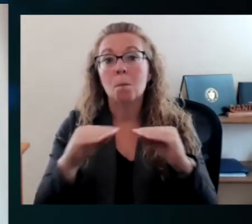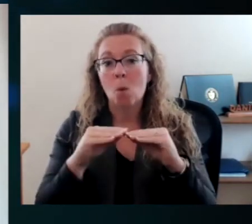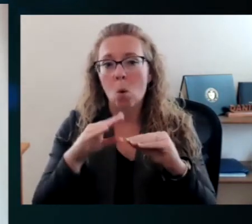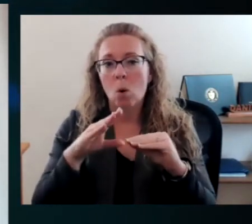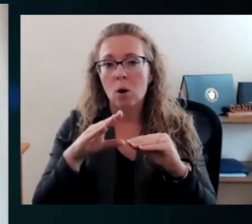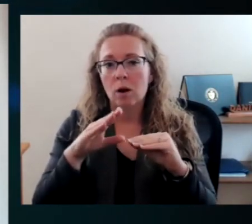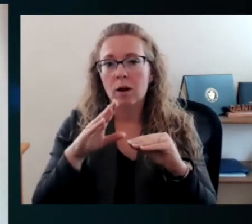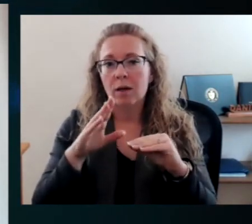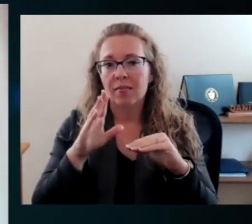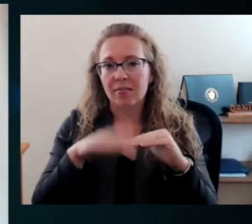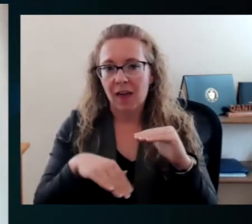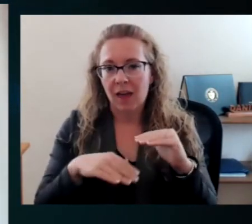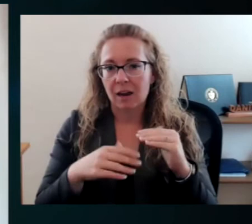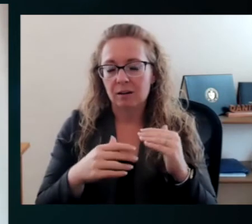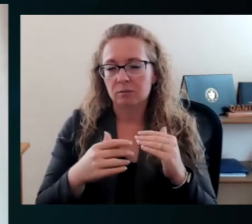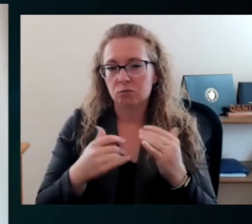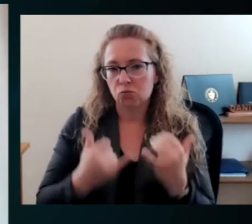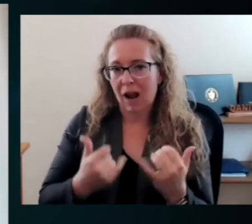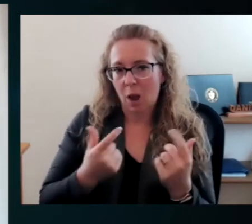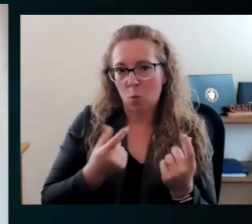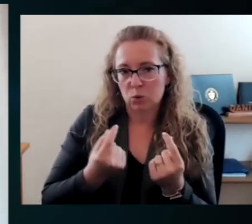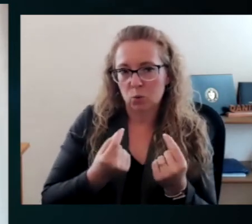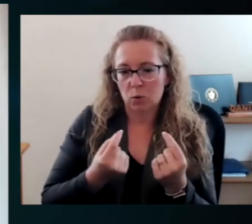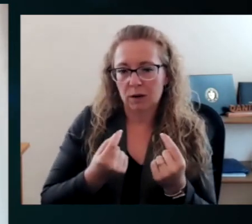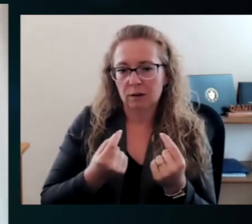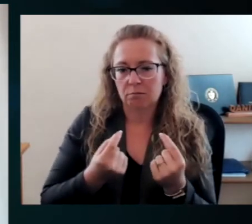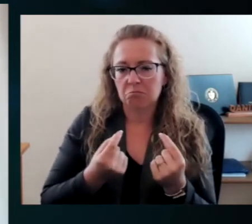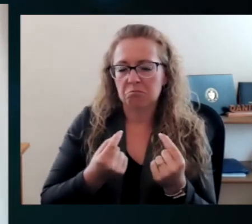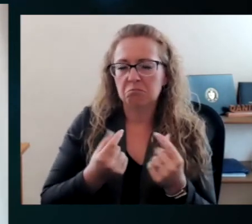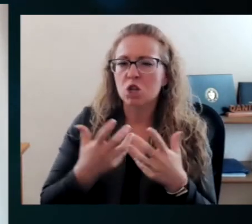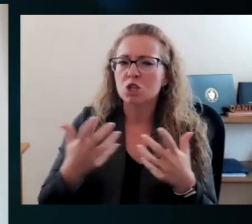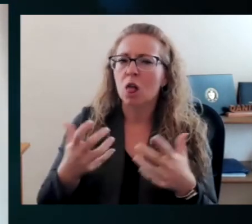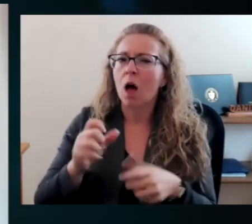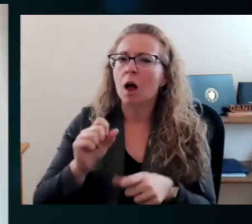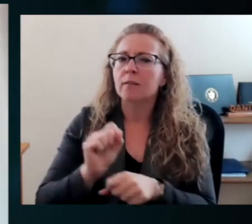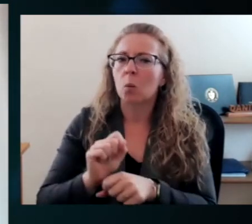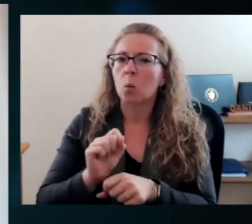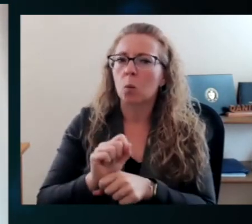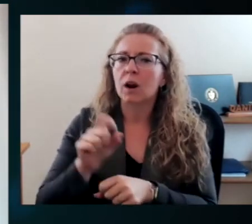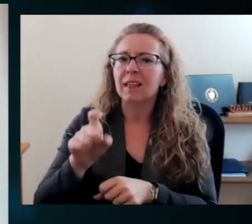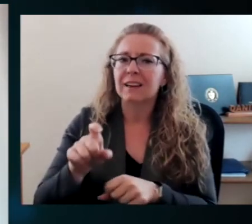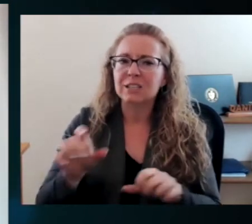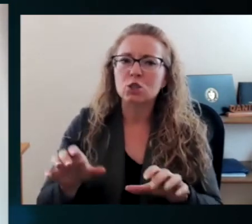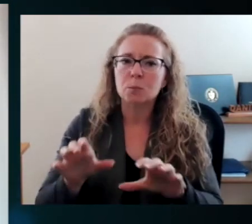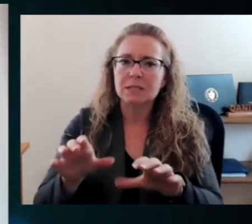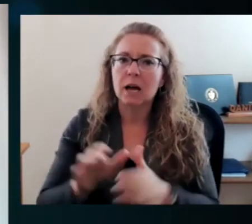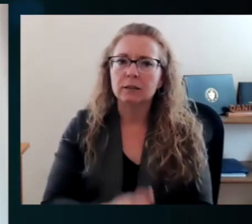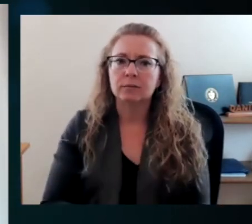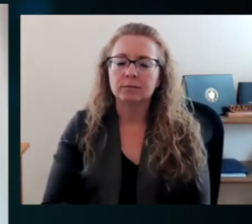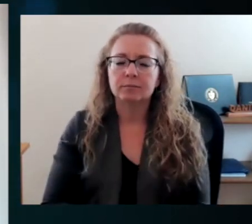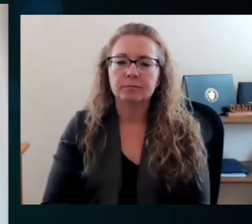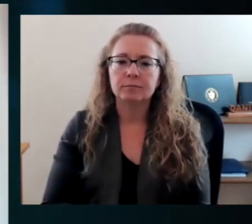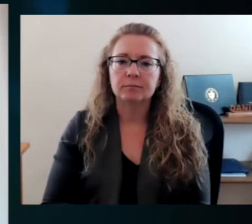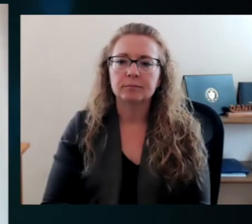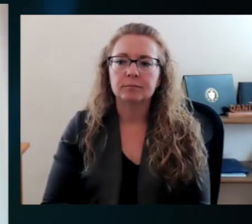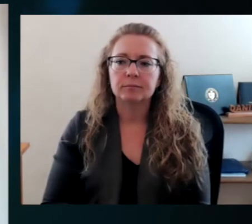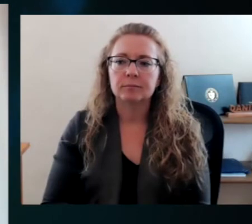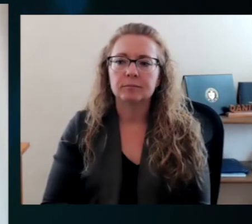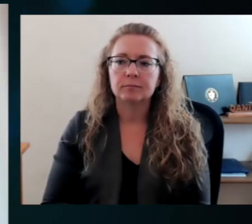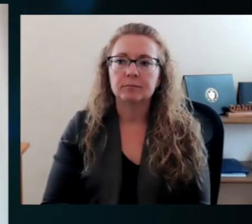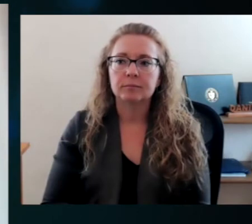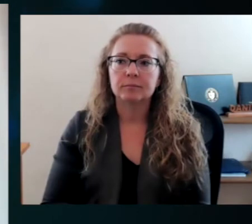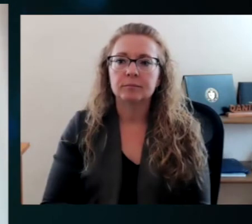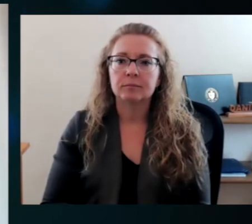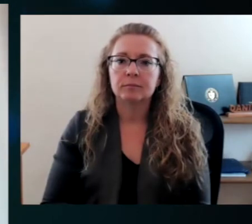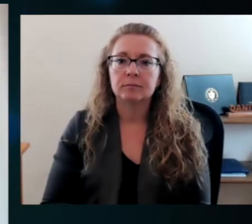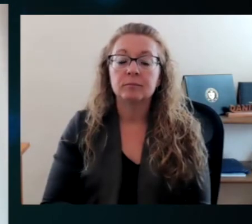I think that there's a lot of work that does need to be done thoughtfully,